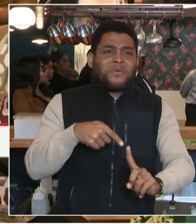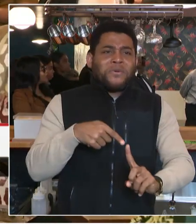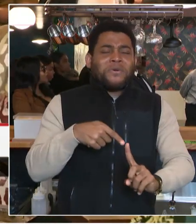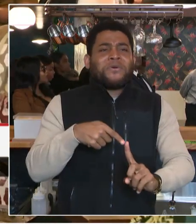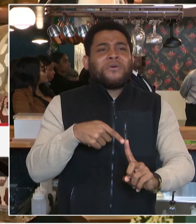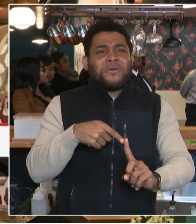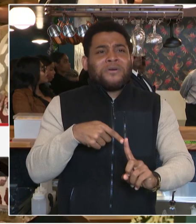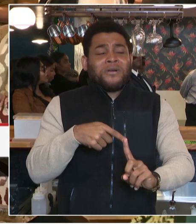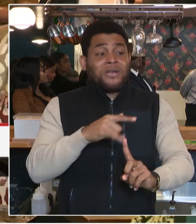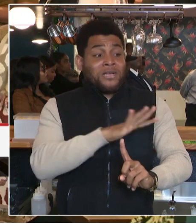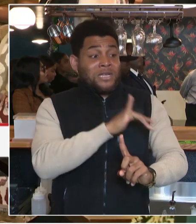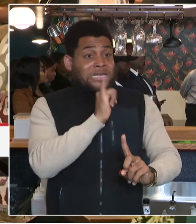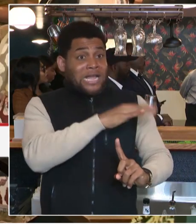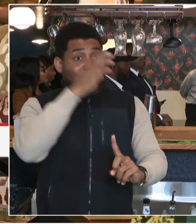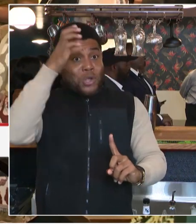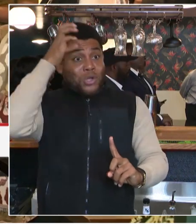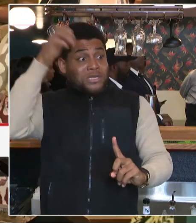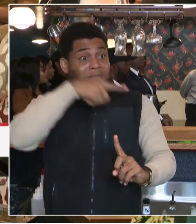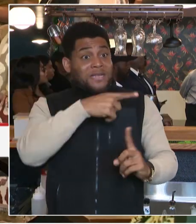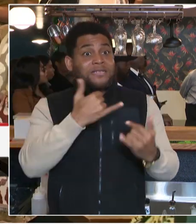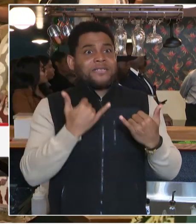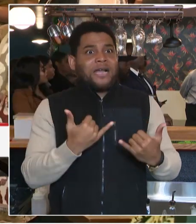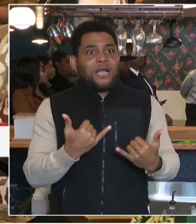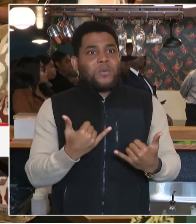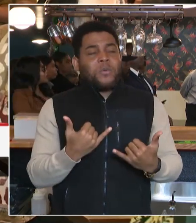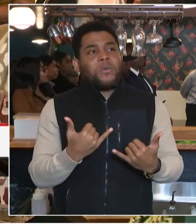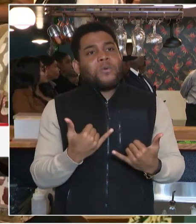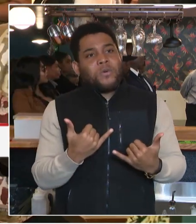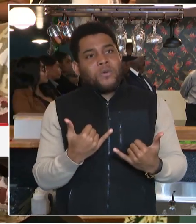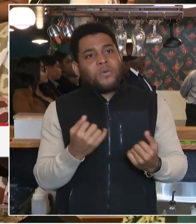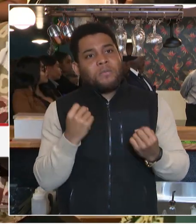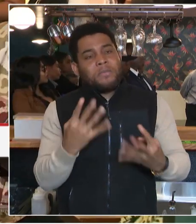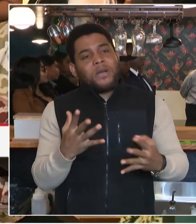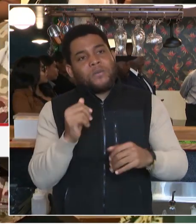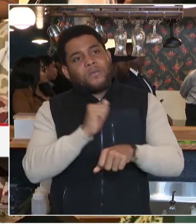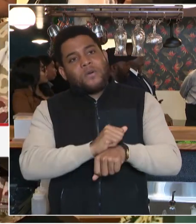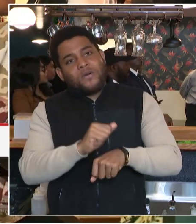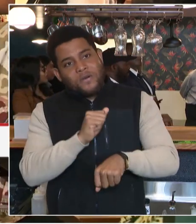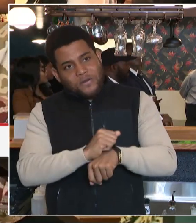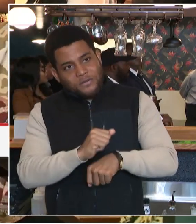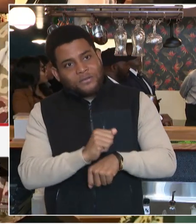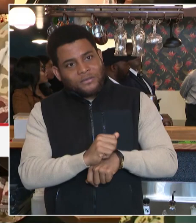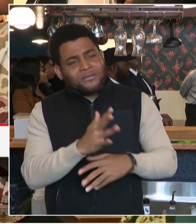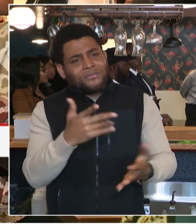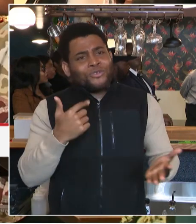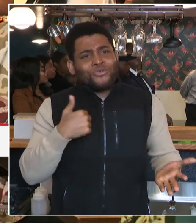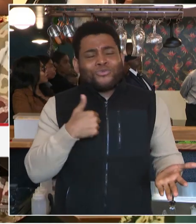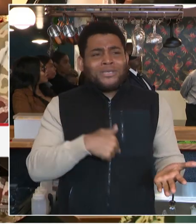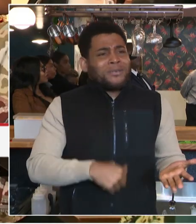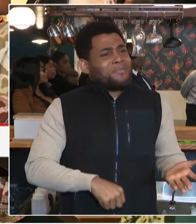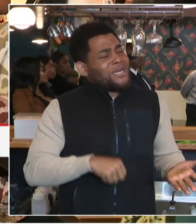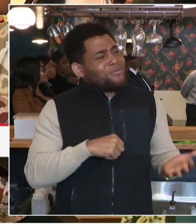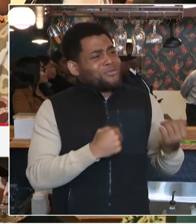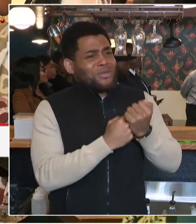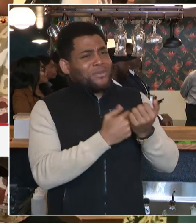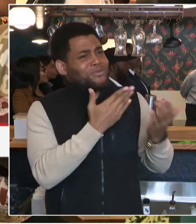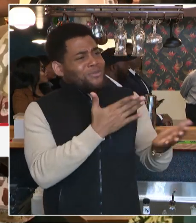and opening it up. I know it's a ton of work, and we are just proud to be your supporter in all of this. So